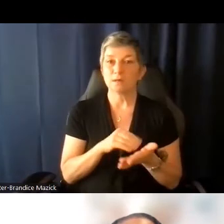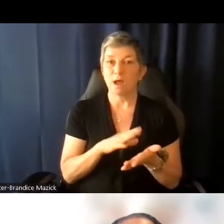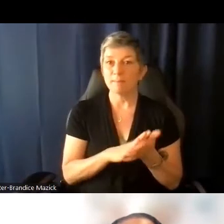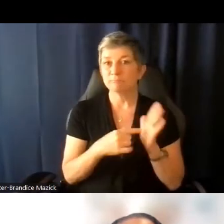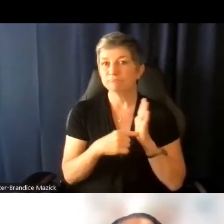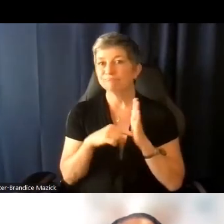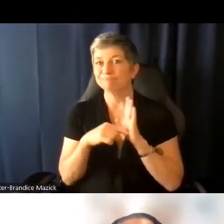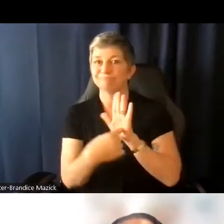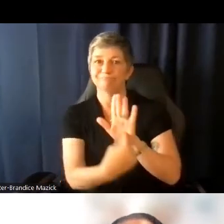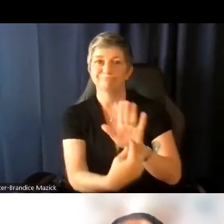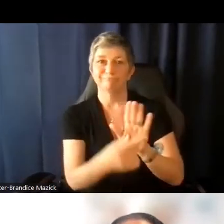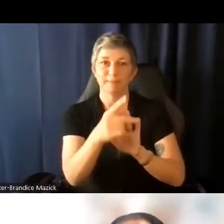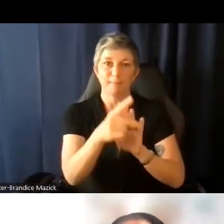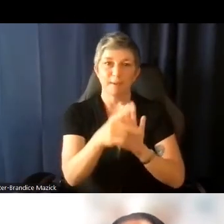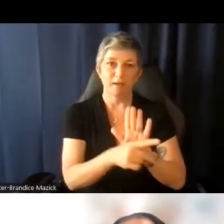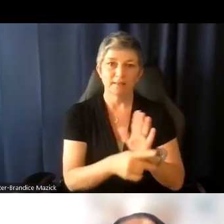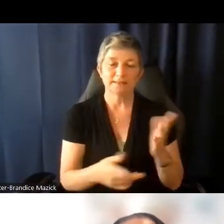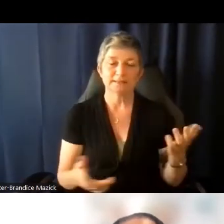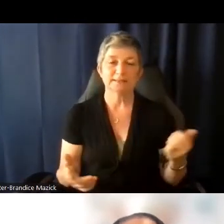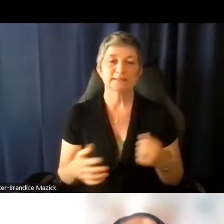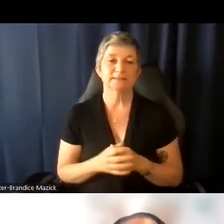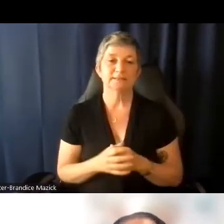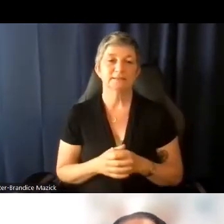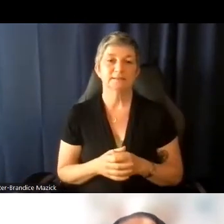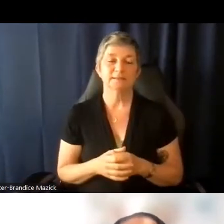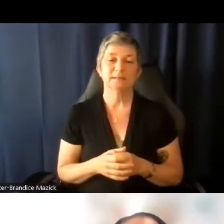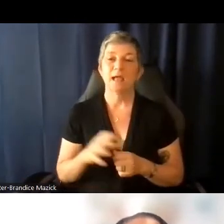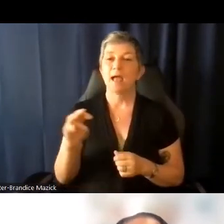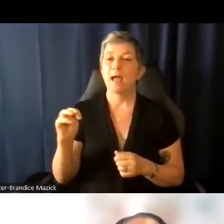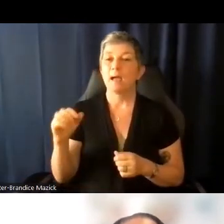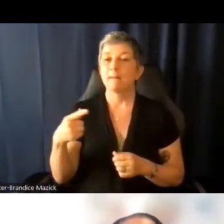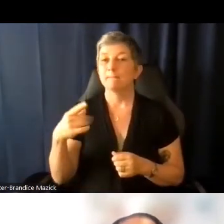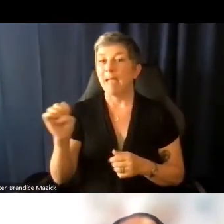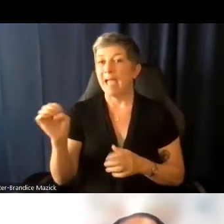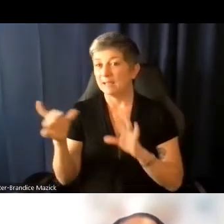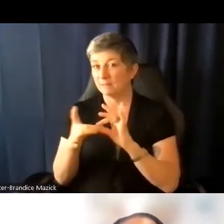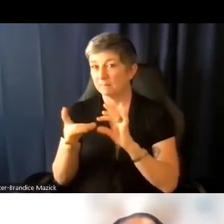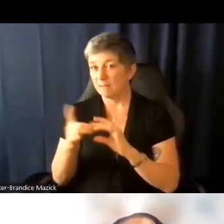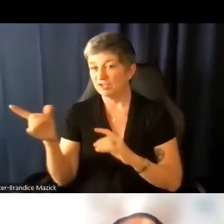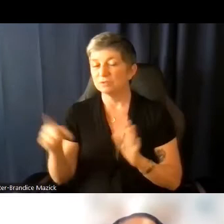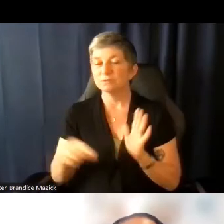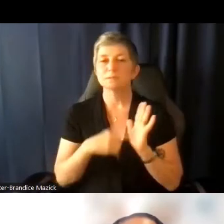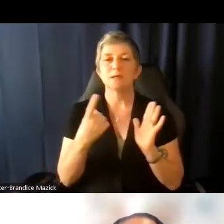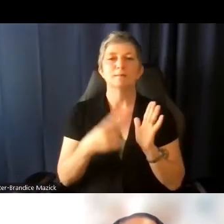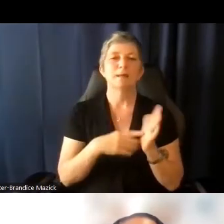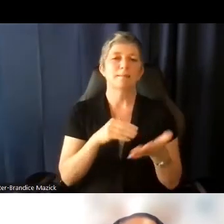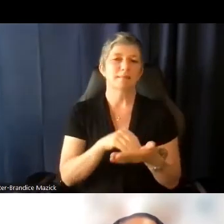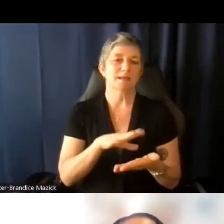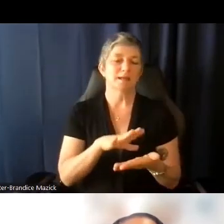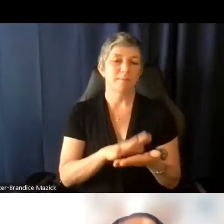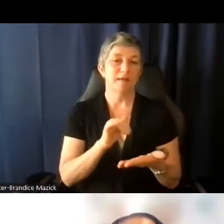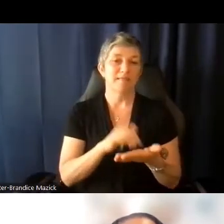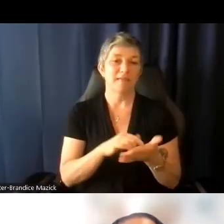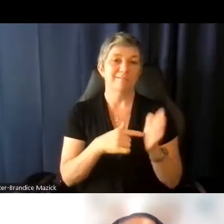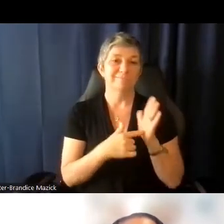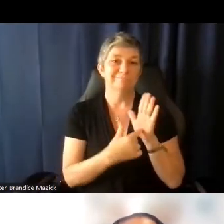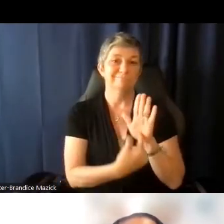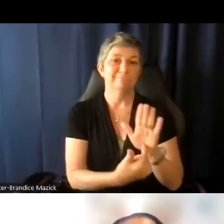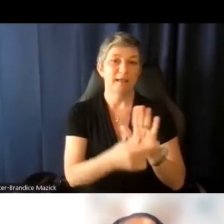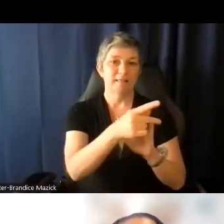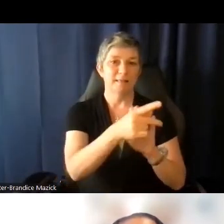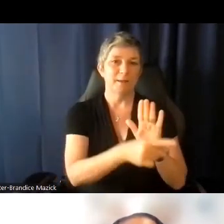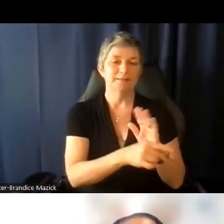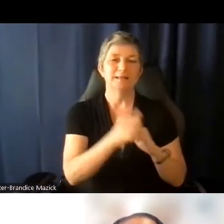the policy. As Maggie mentioned, however, sometimes the documents that are reflected in the policy are